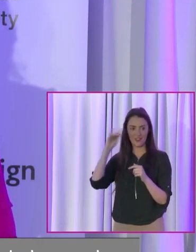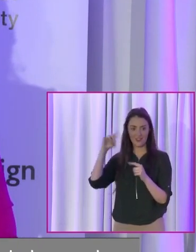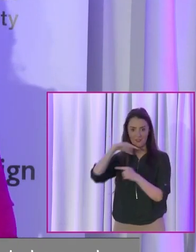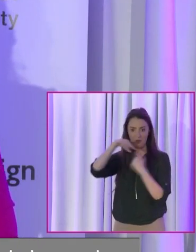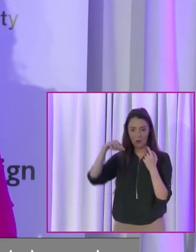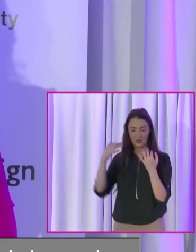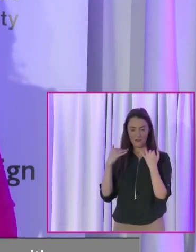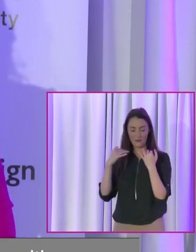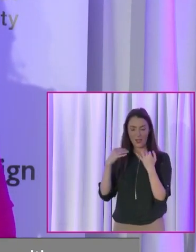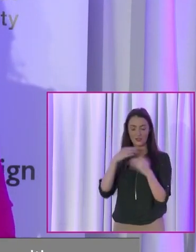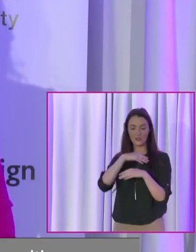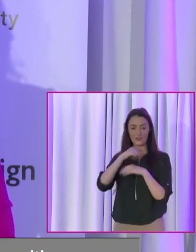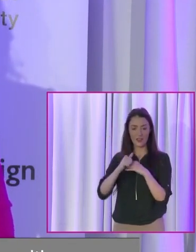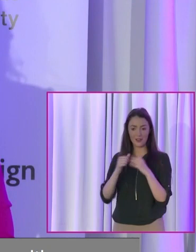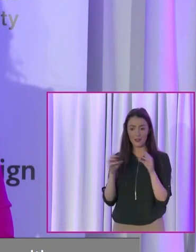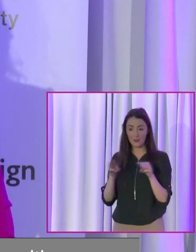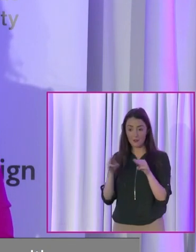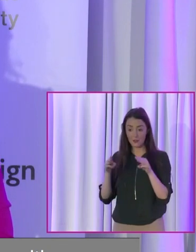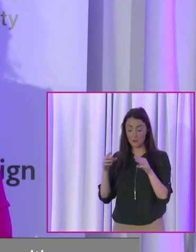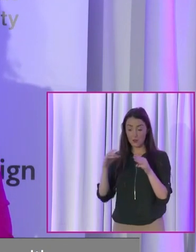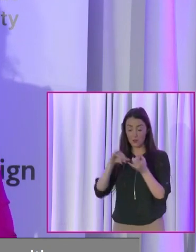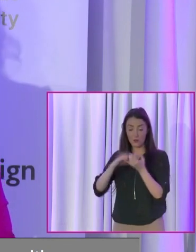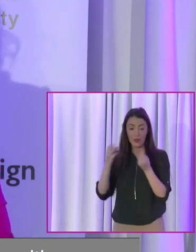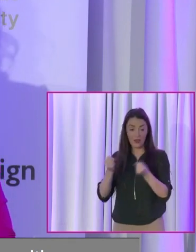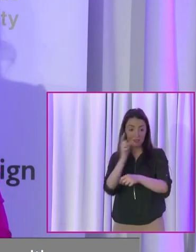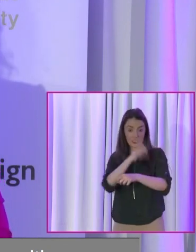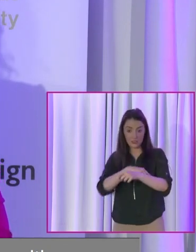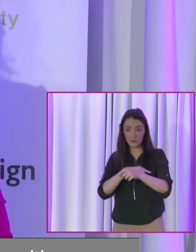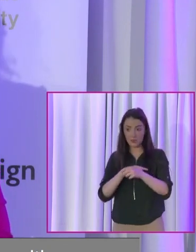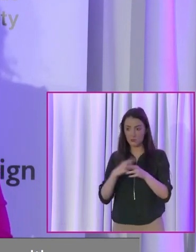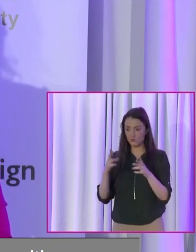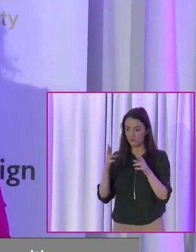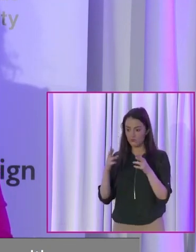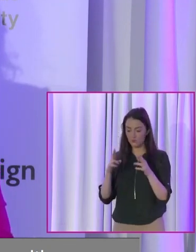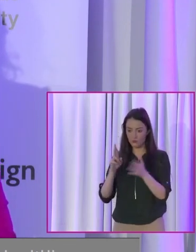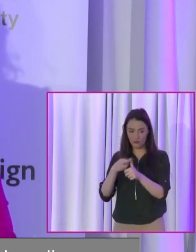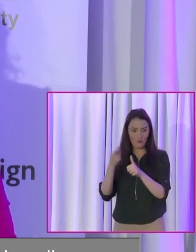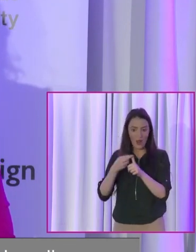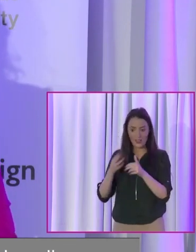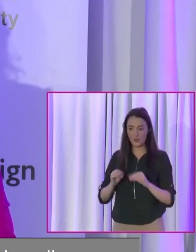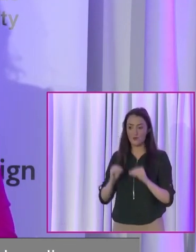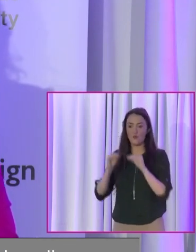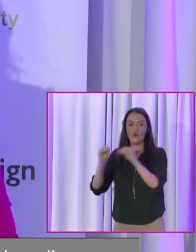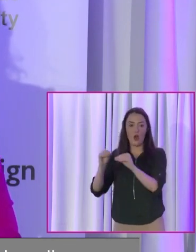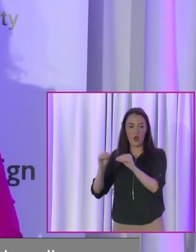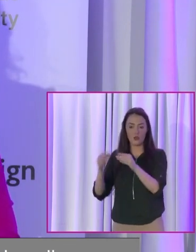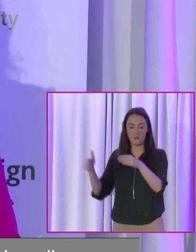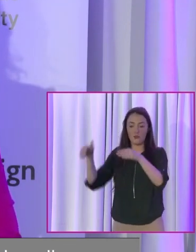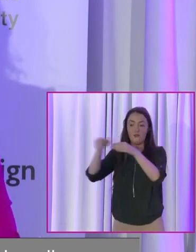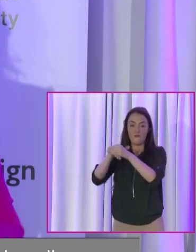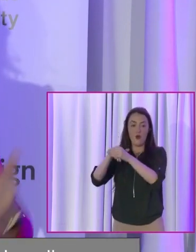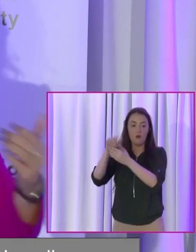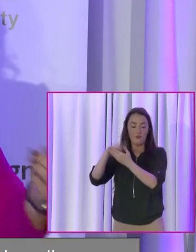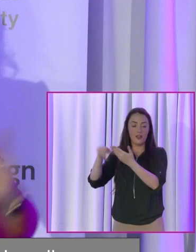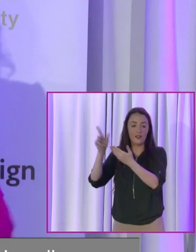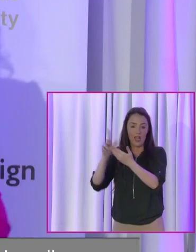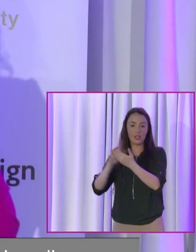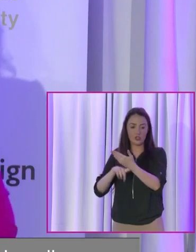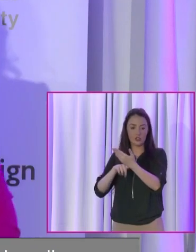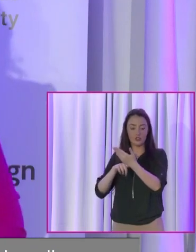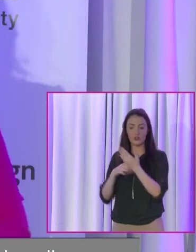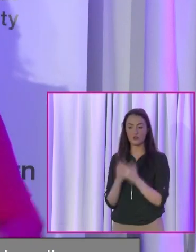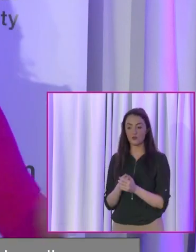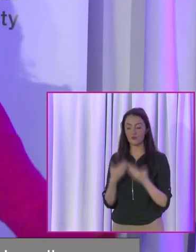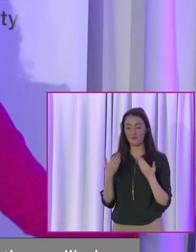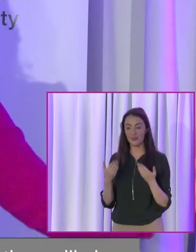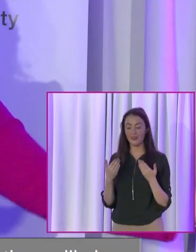disabilities are ready to lead the way forward in policy making, and that political context must reflect their resilience and ambition. So without